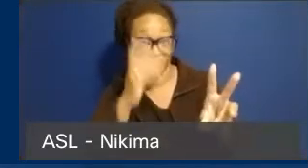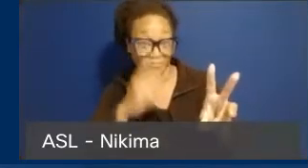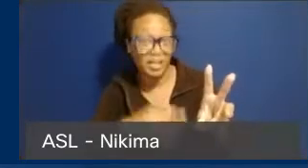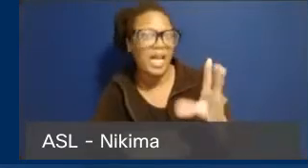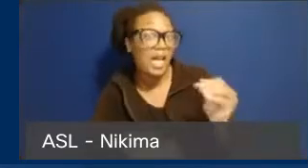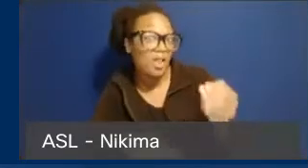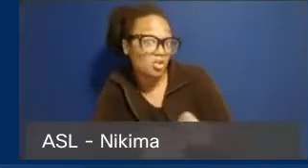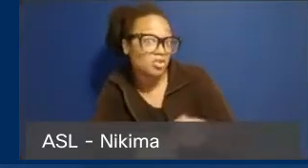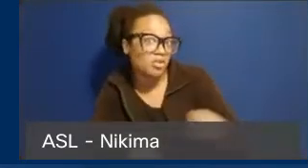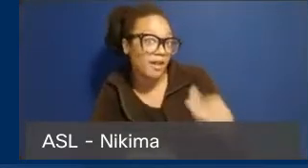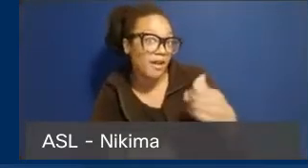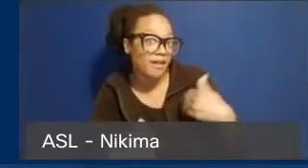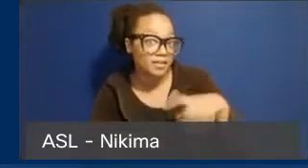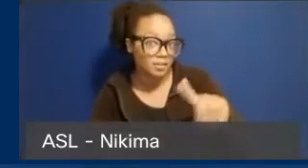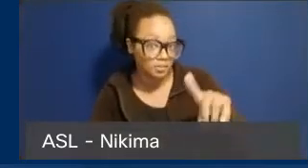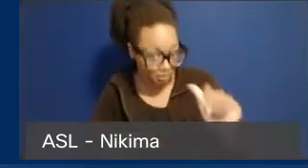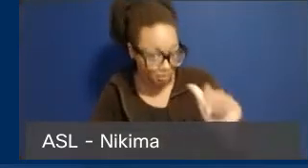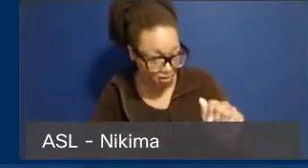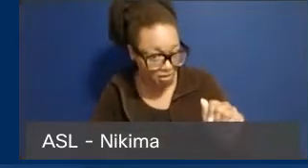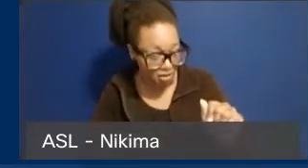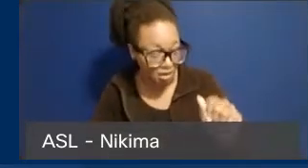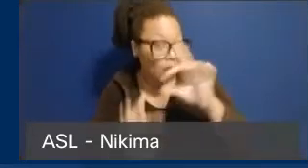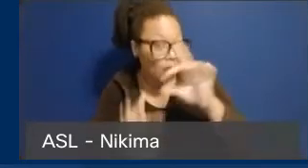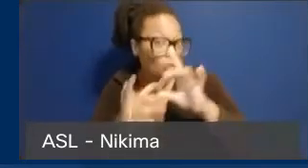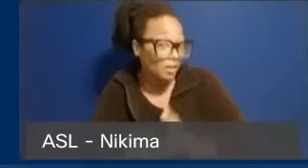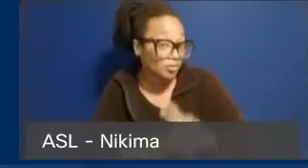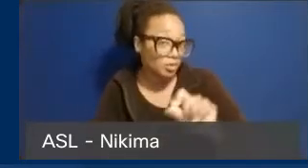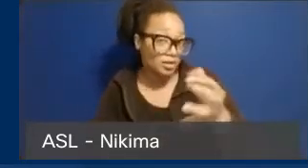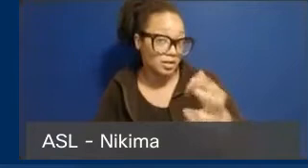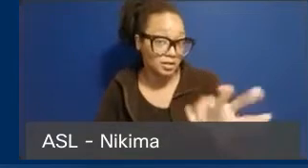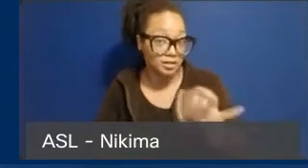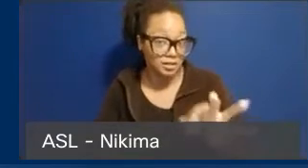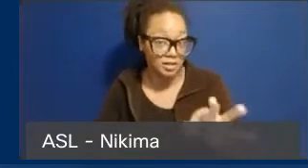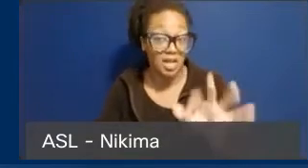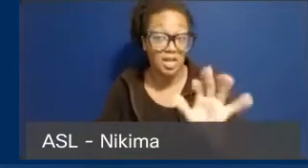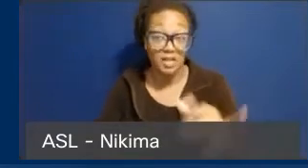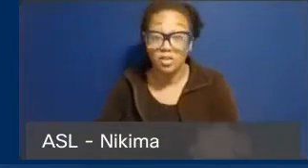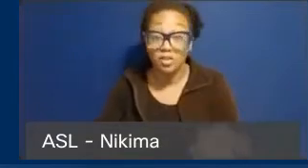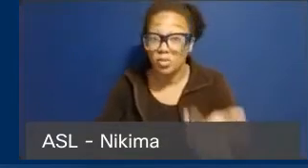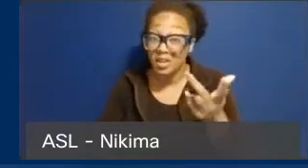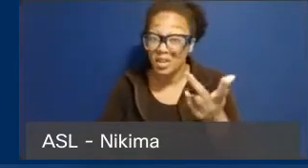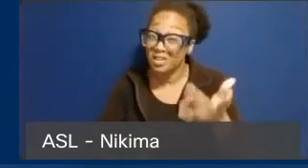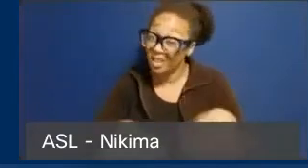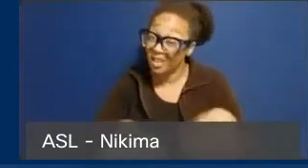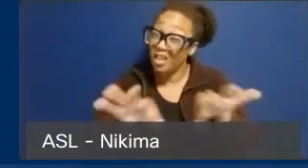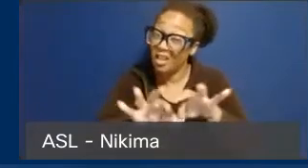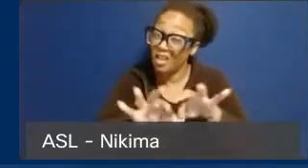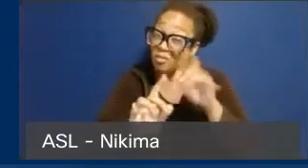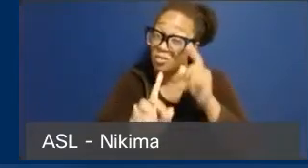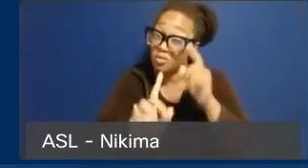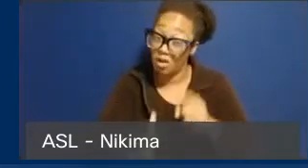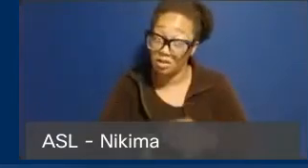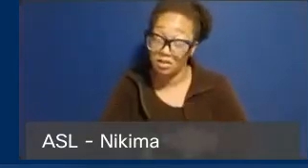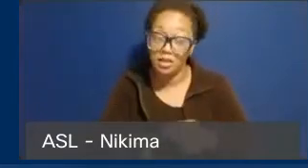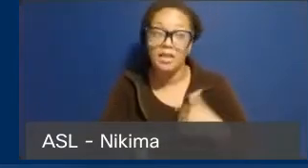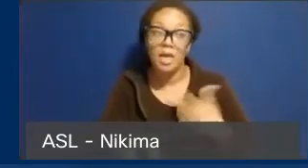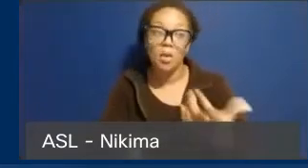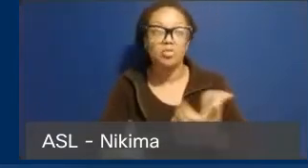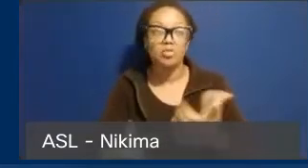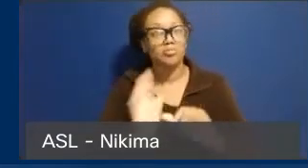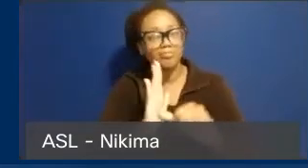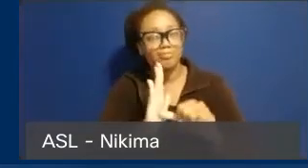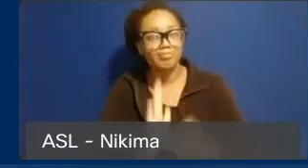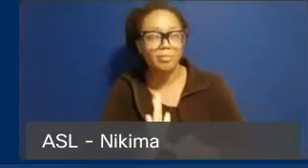had earnings in 2019. So these were three salient points that I wanted to bring out for